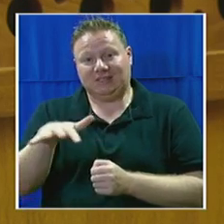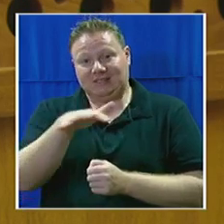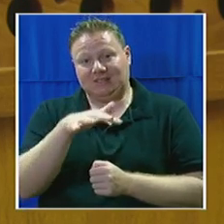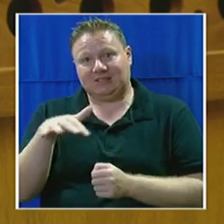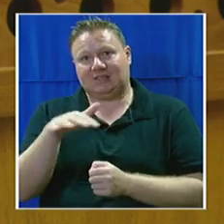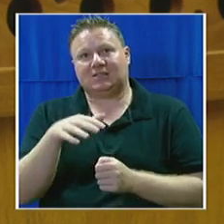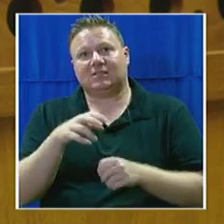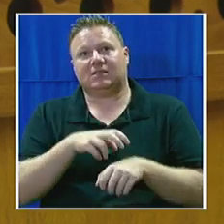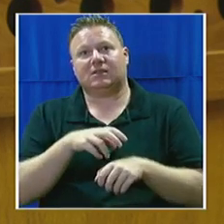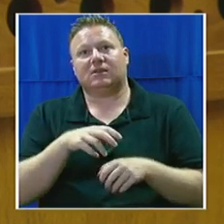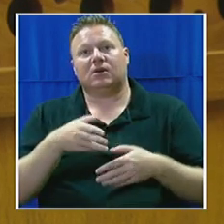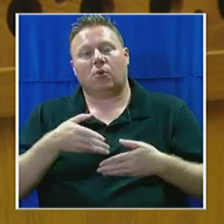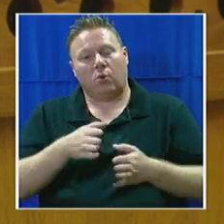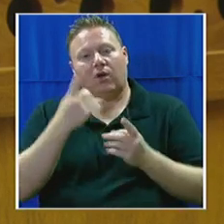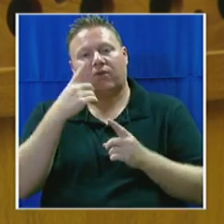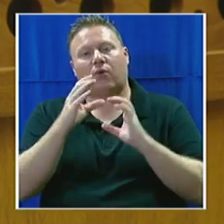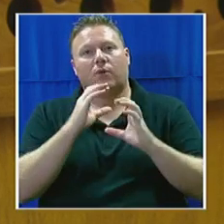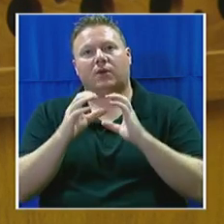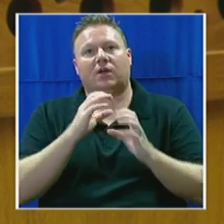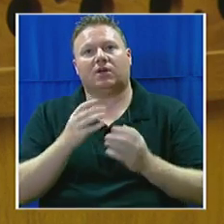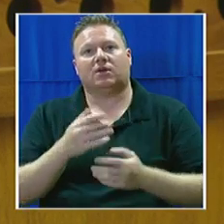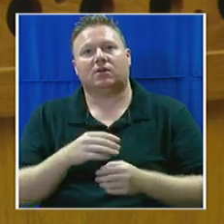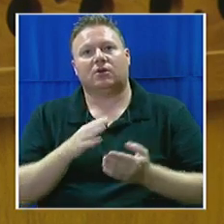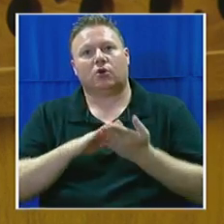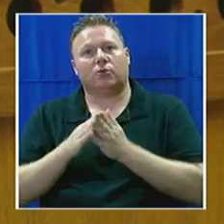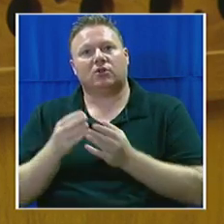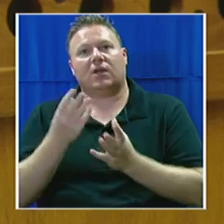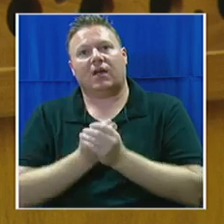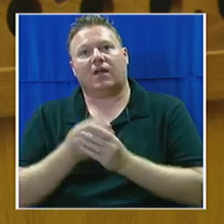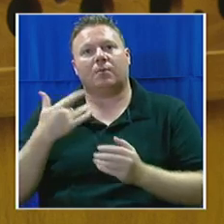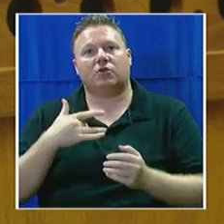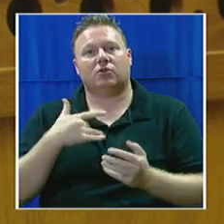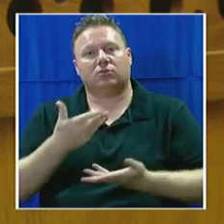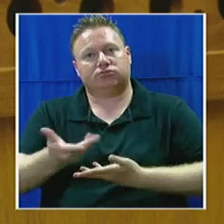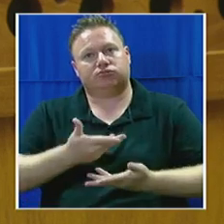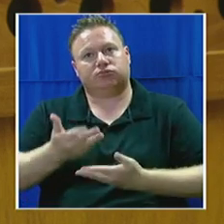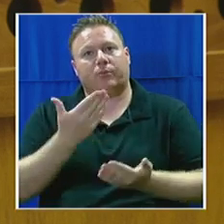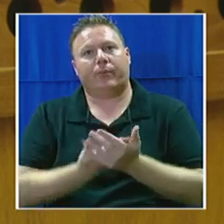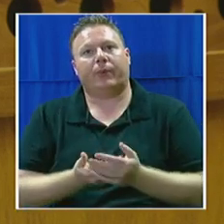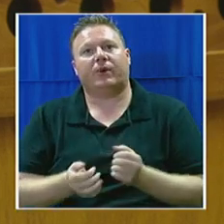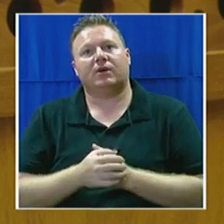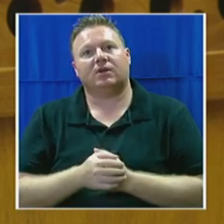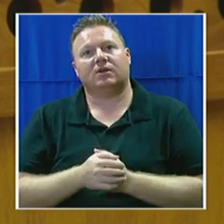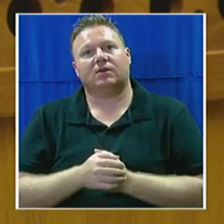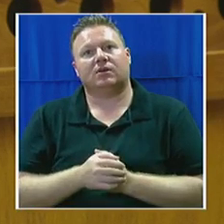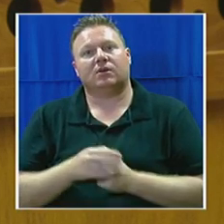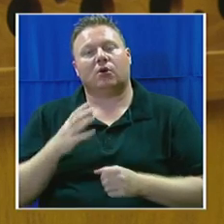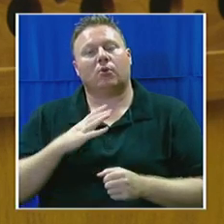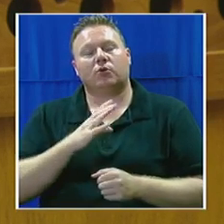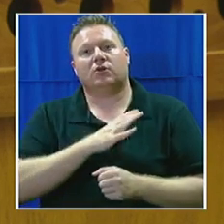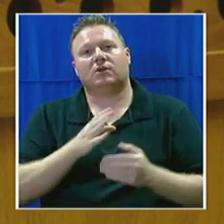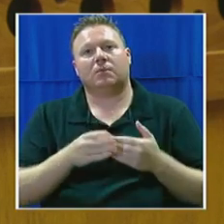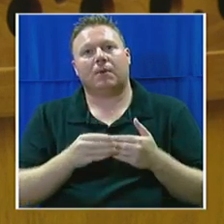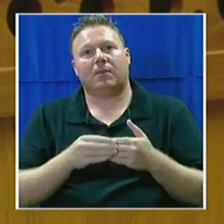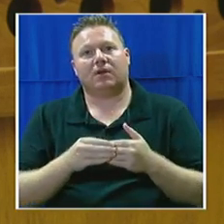of communication and interaction between communities and municipalities. Community members